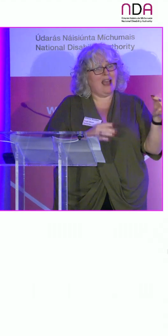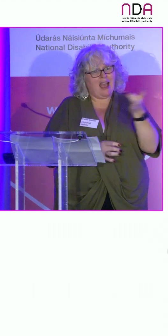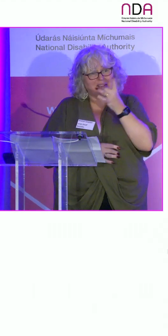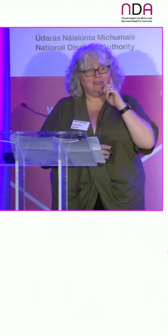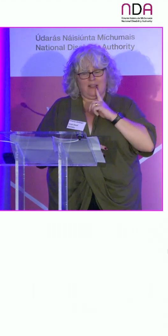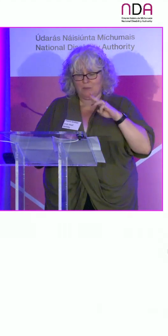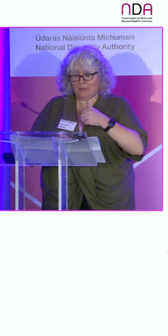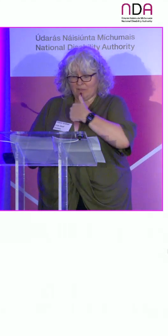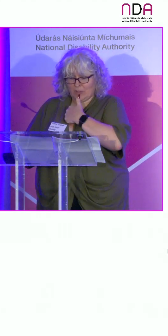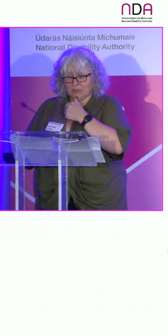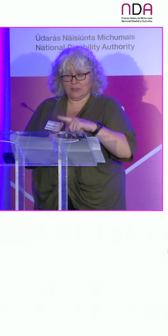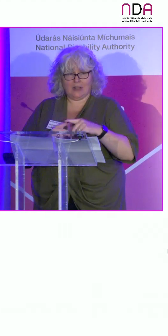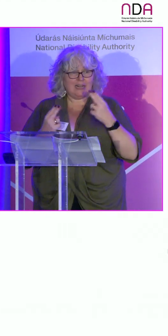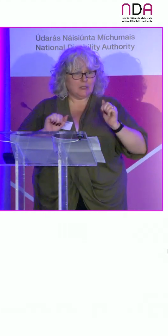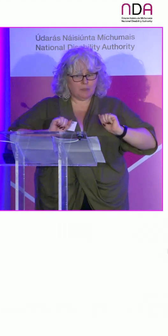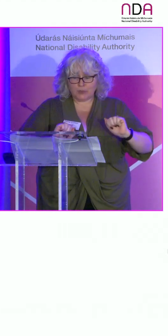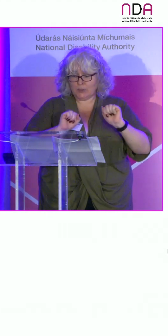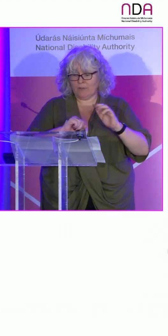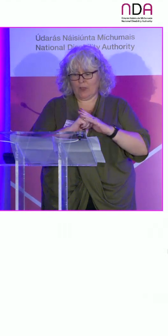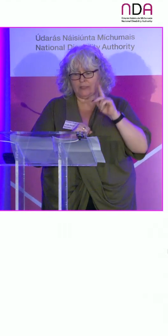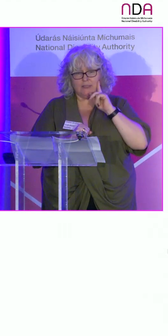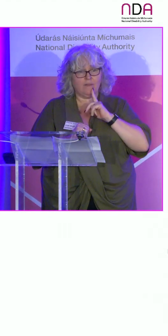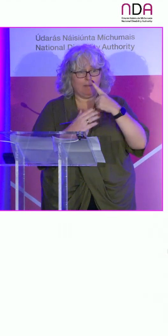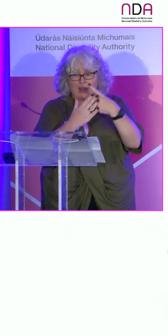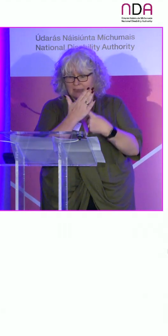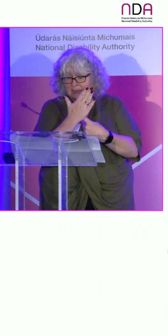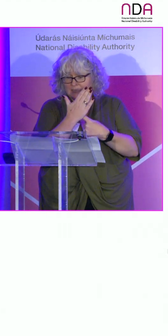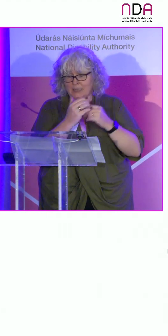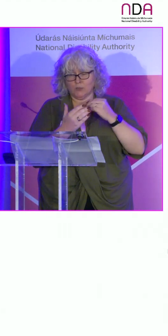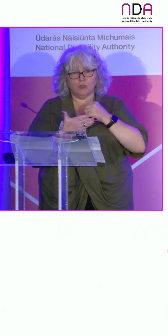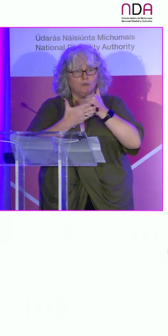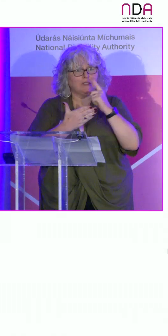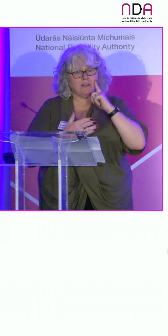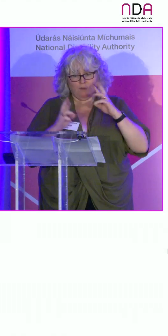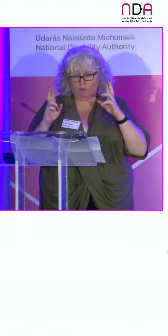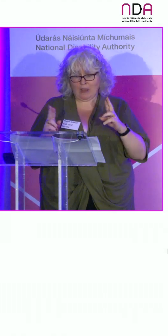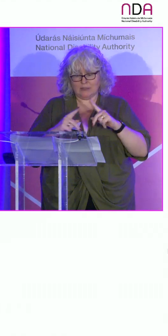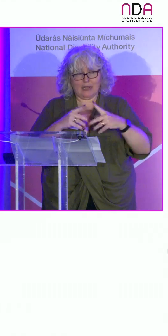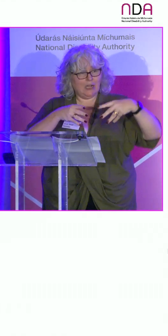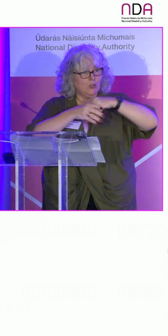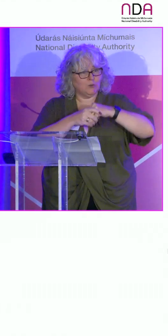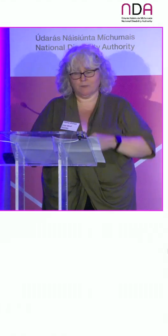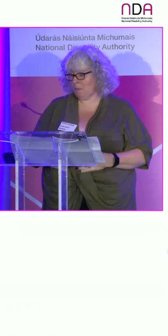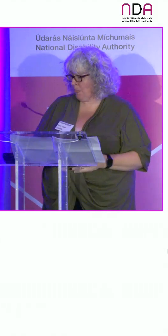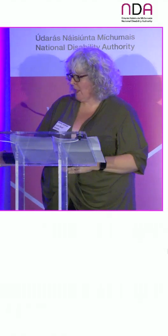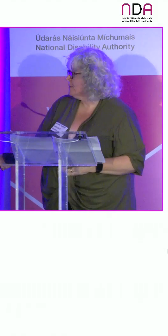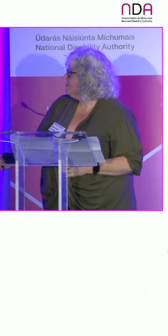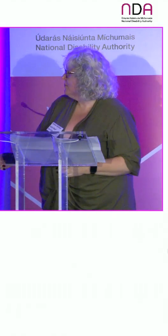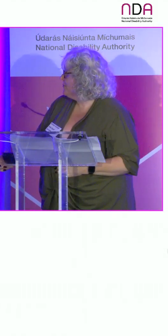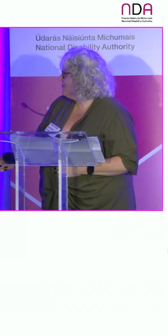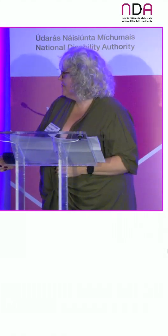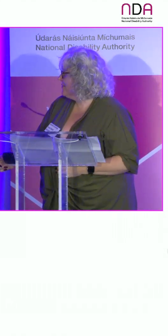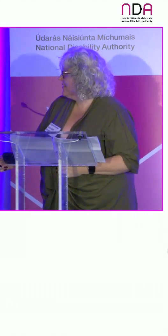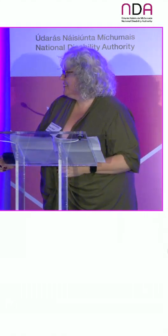And the Irish Deaf Society, we are here to be asked and to work with you guys first in policy development, and we're here to support that, to make